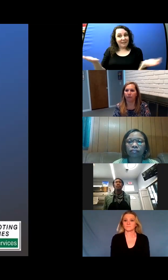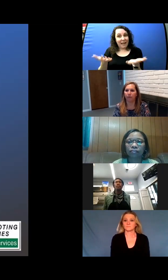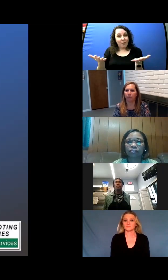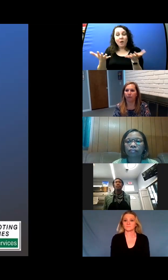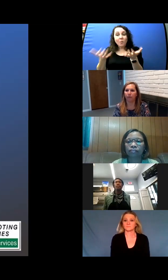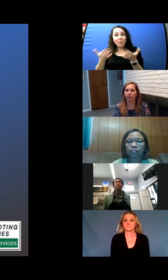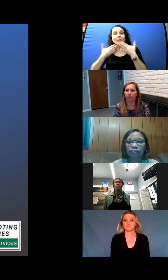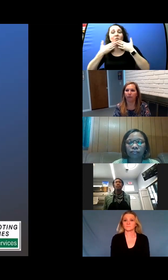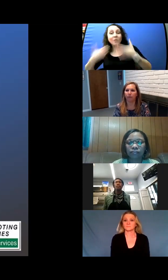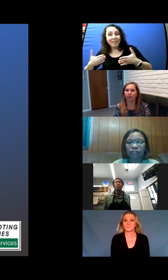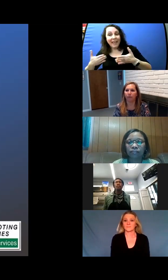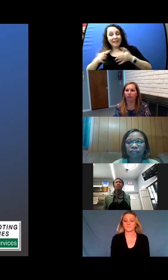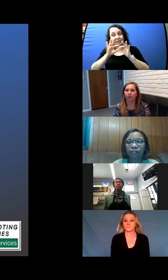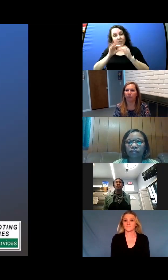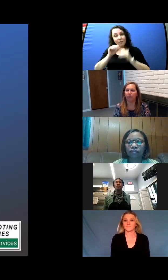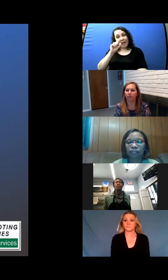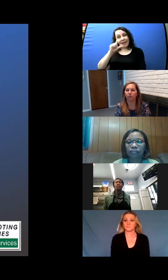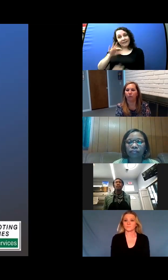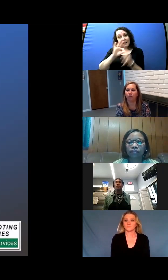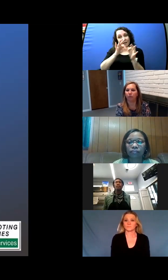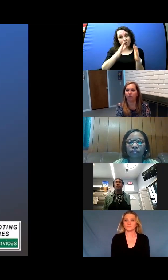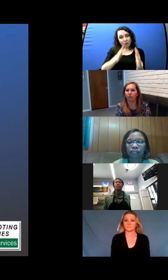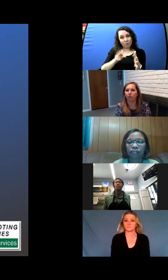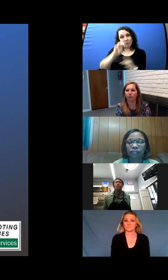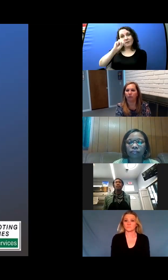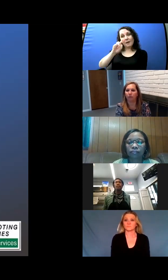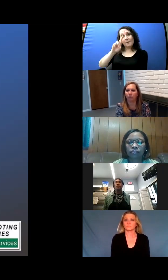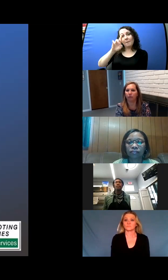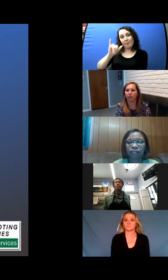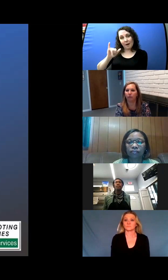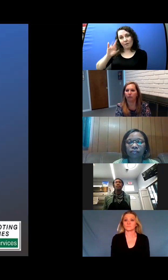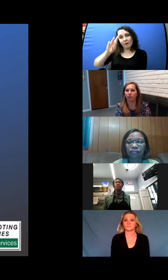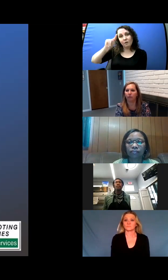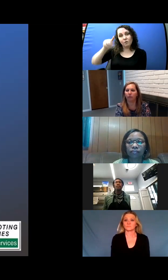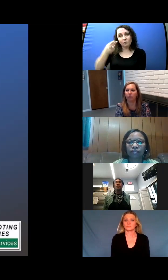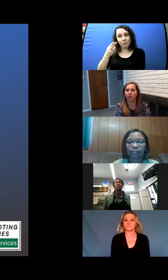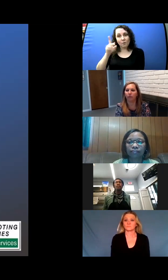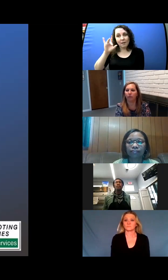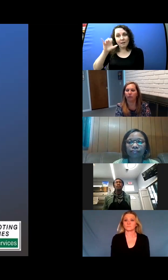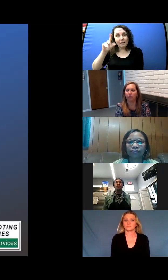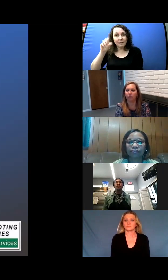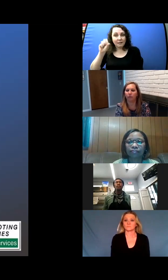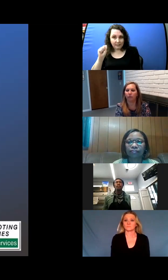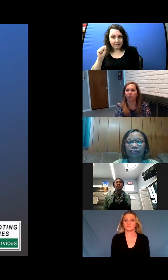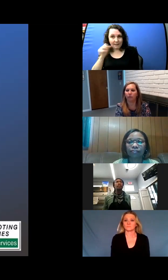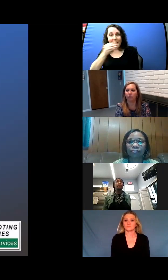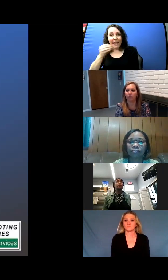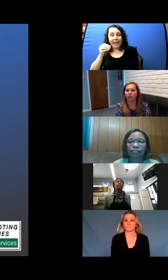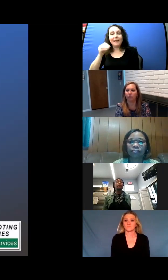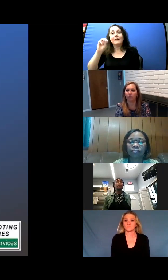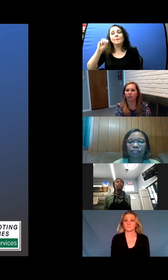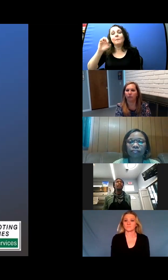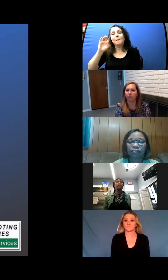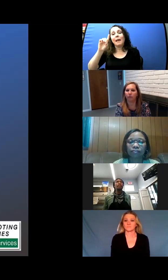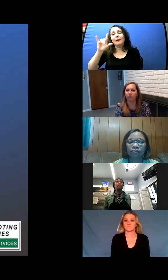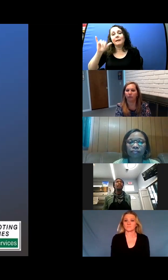Ms. Mary Rue Dixon and Mandolin George. And also today's virtual session